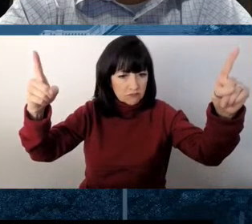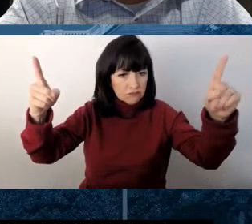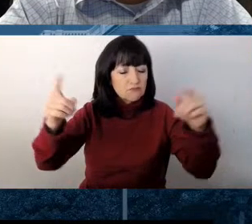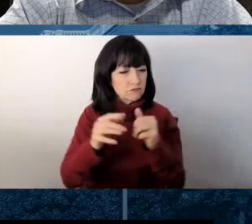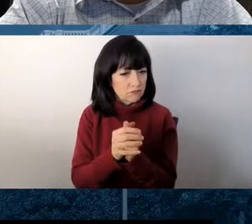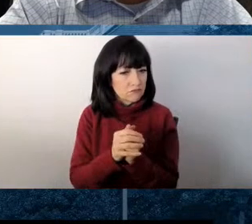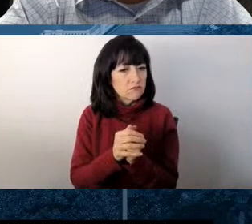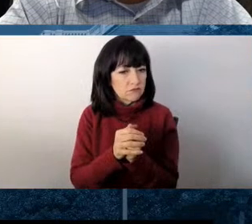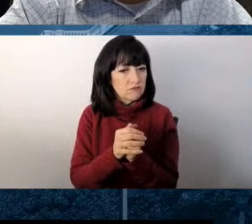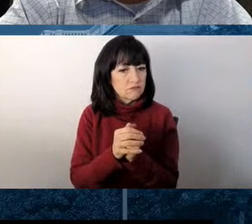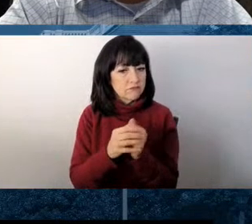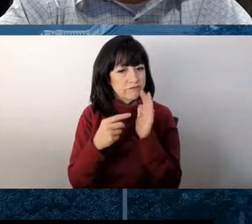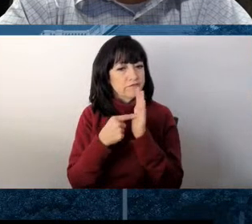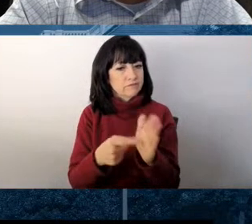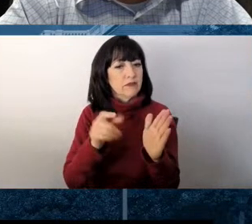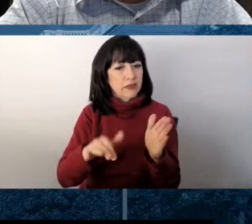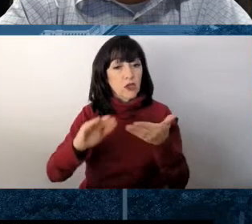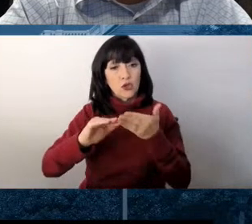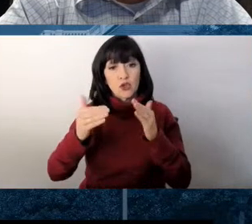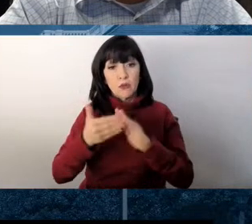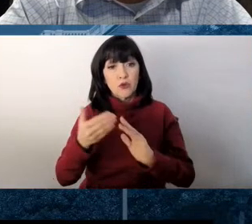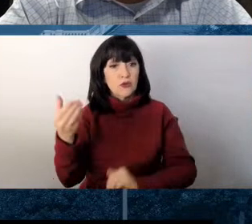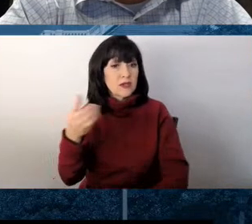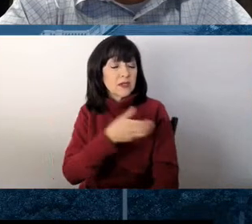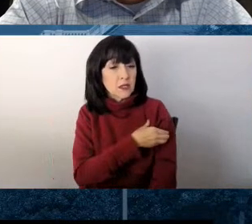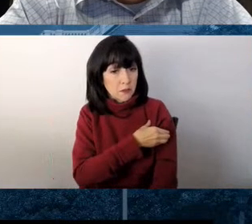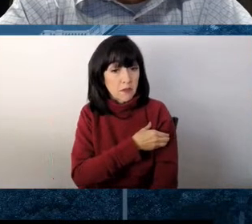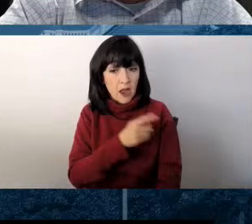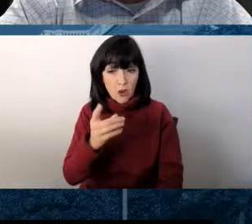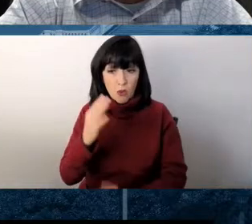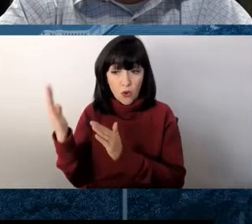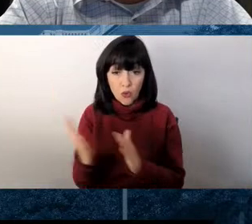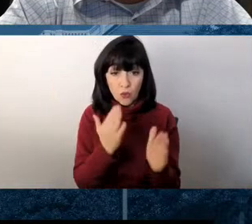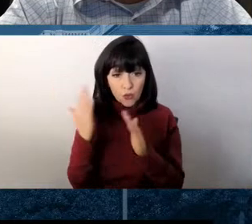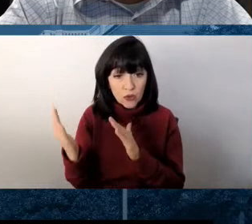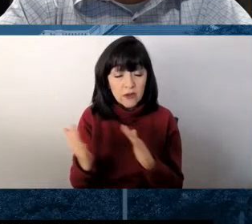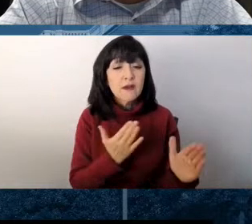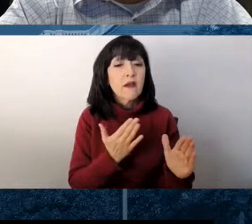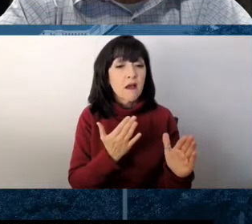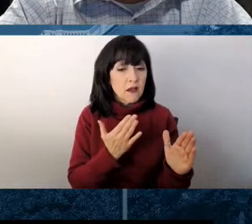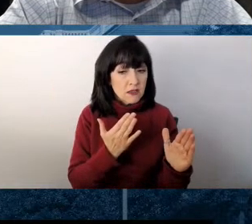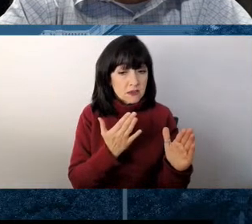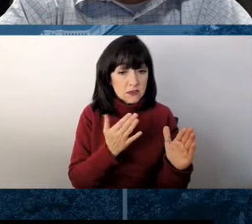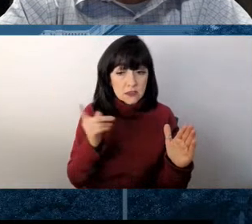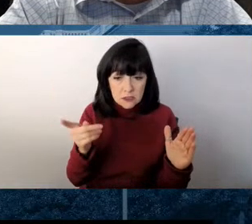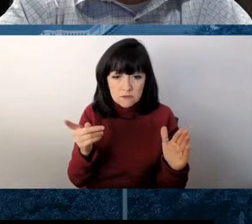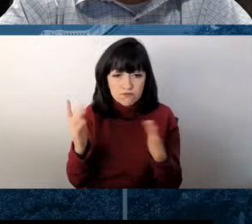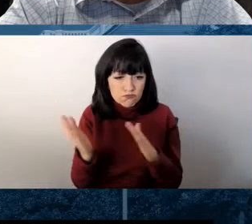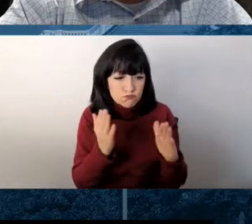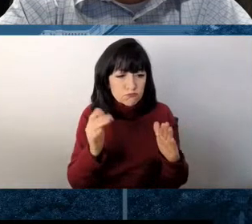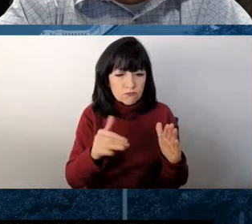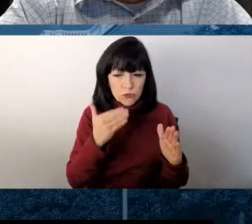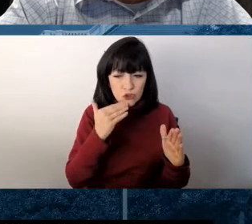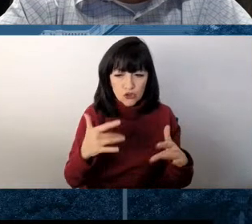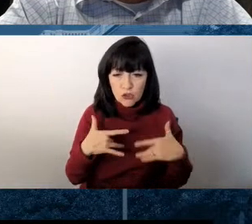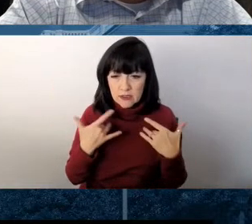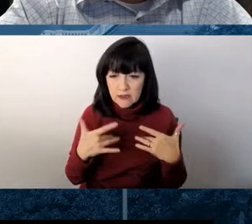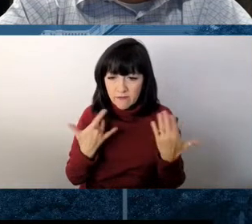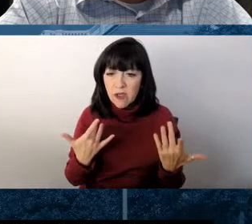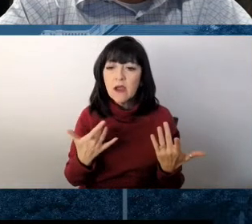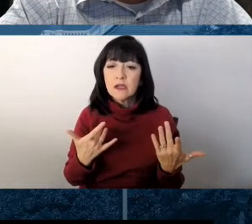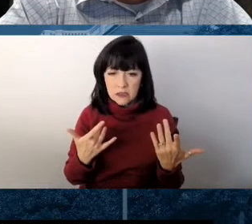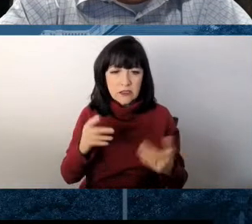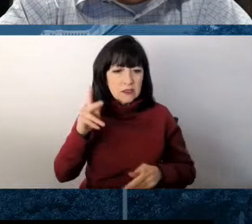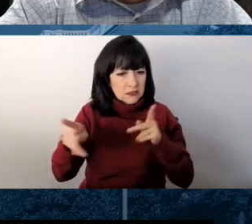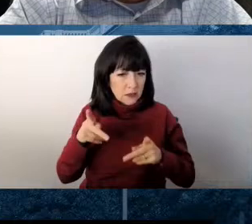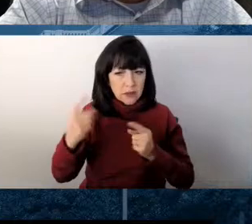the community power that's there when something is organized and brings people, to an event, kind of the Field of Dreams mantra, if you